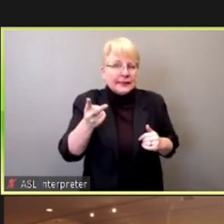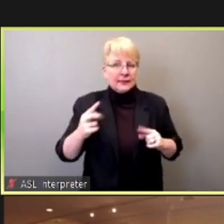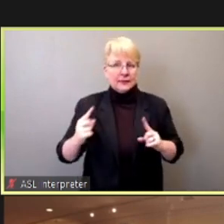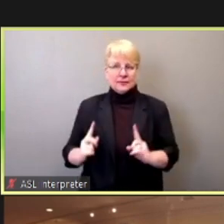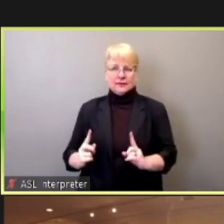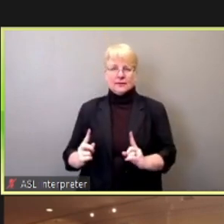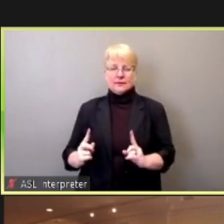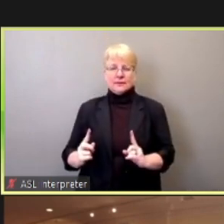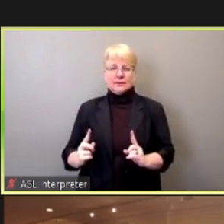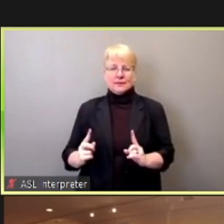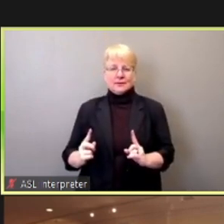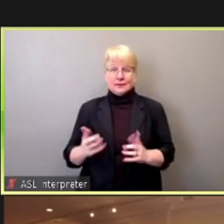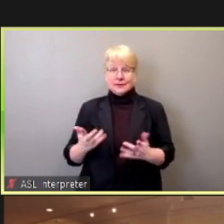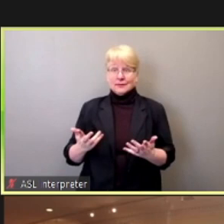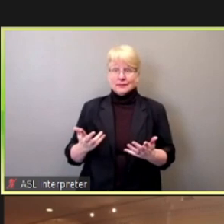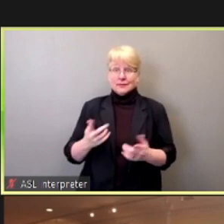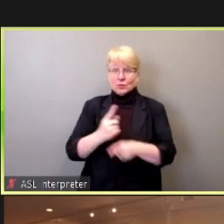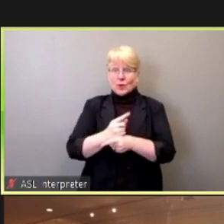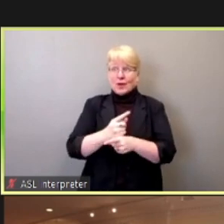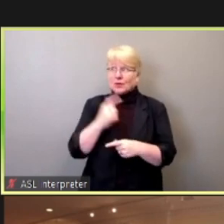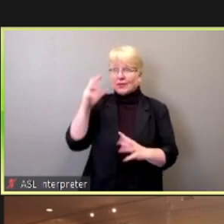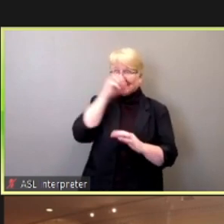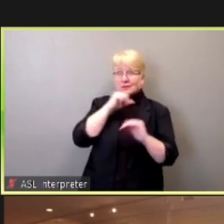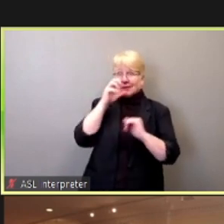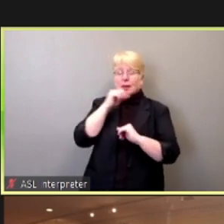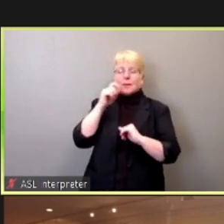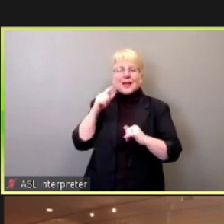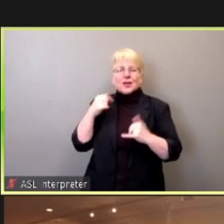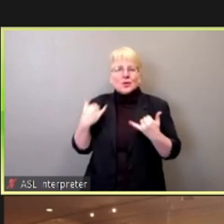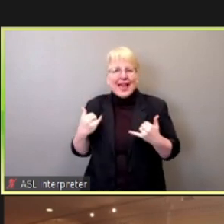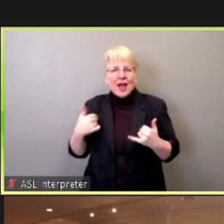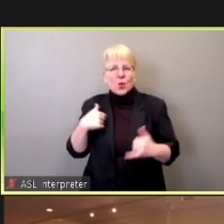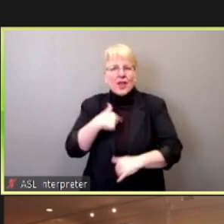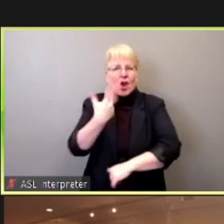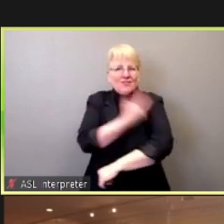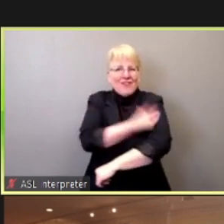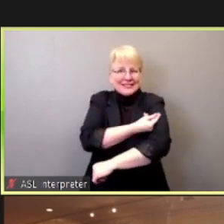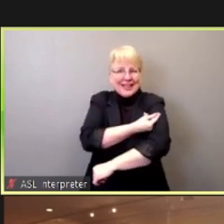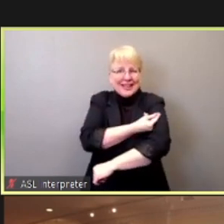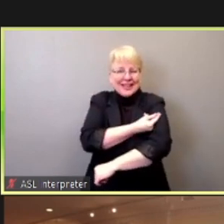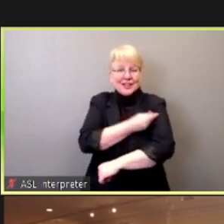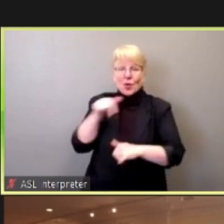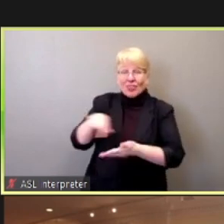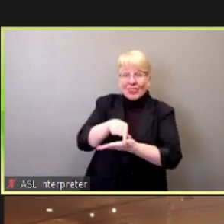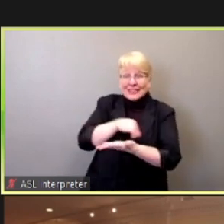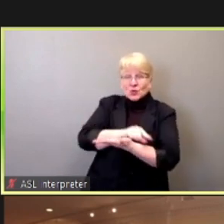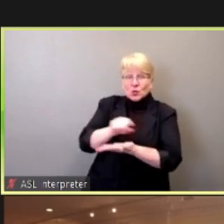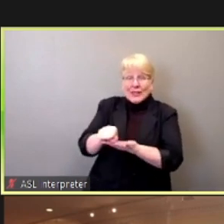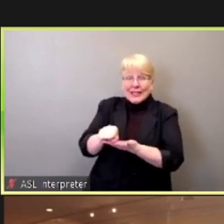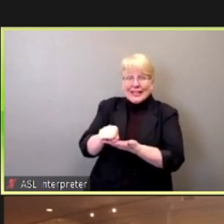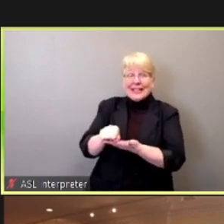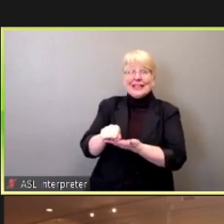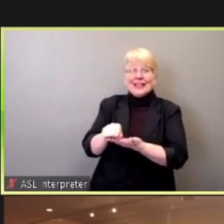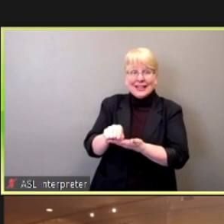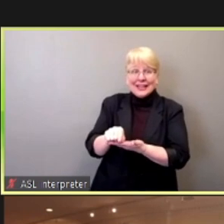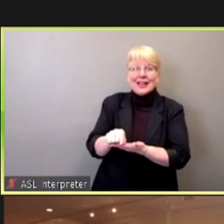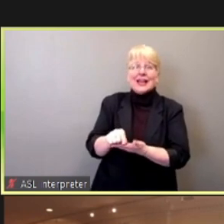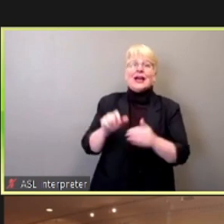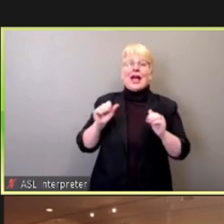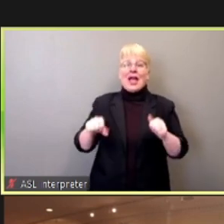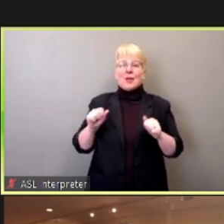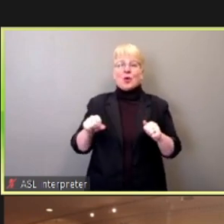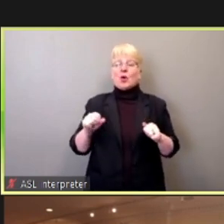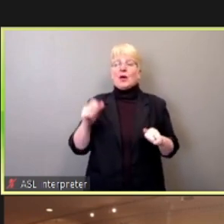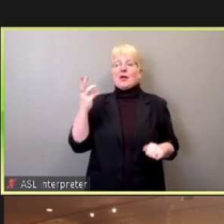fact that we're vaccinating. And this week, we're able to say that 16% of